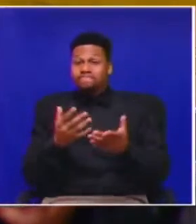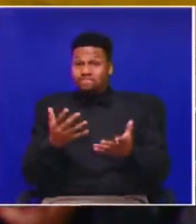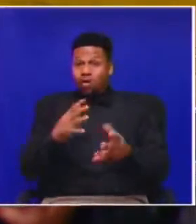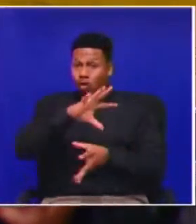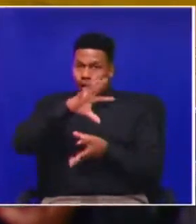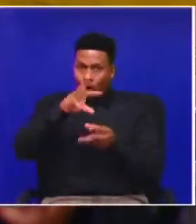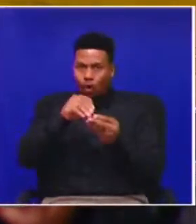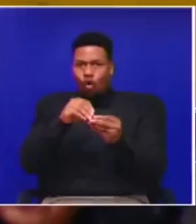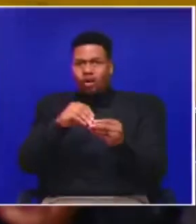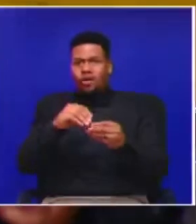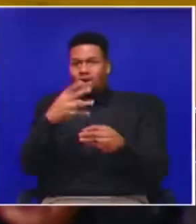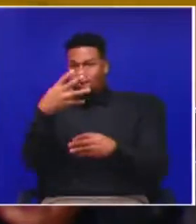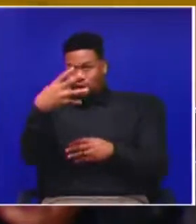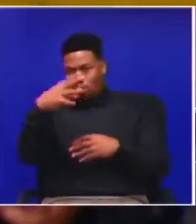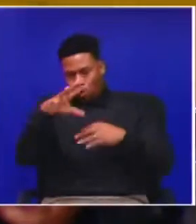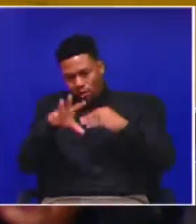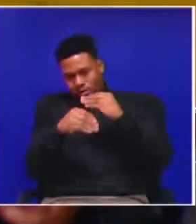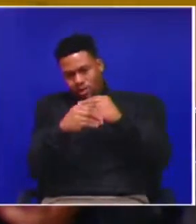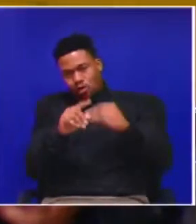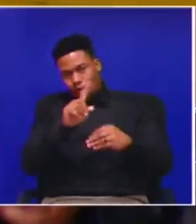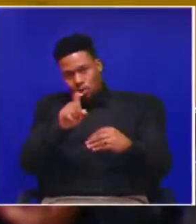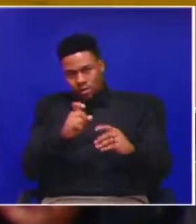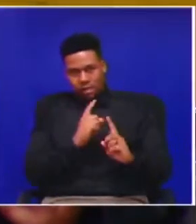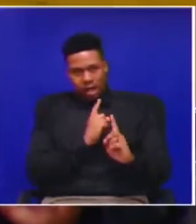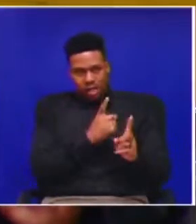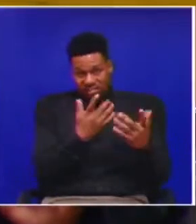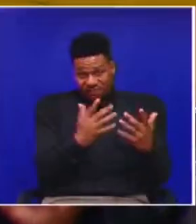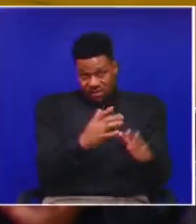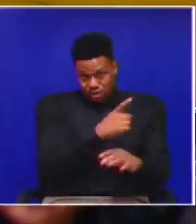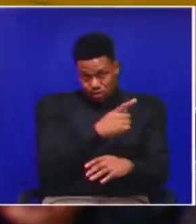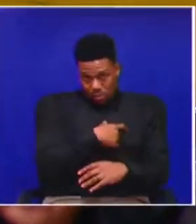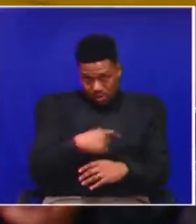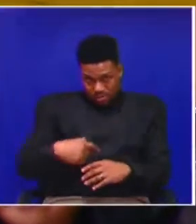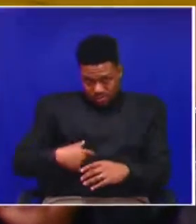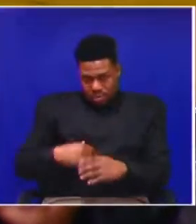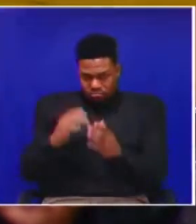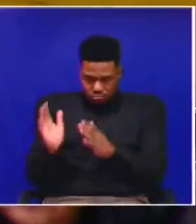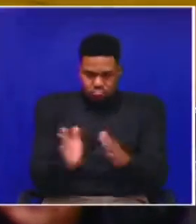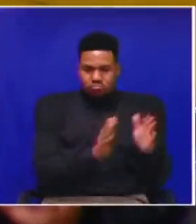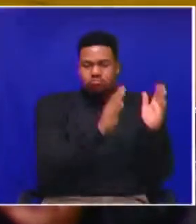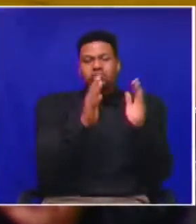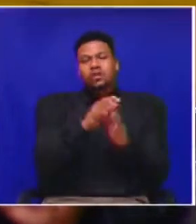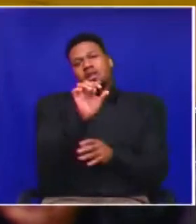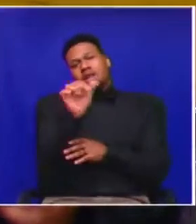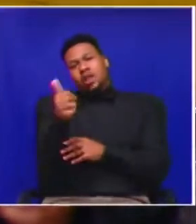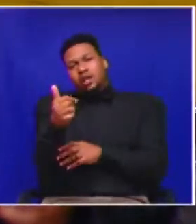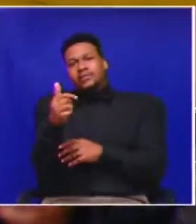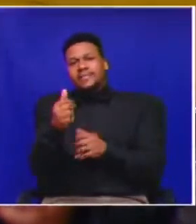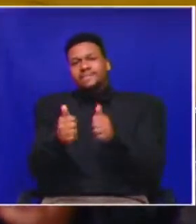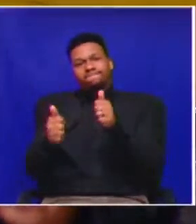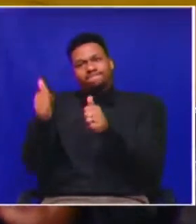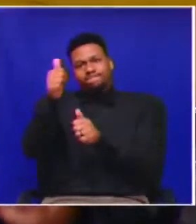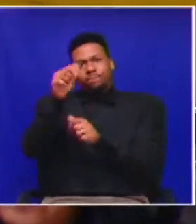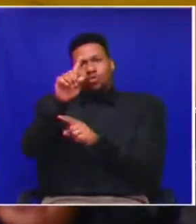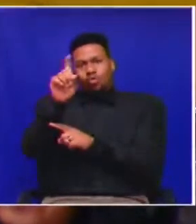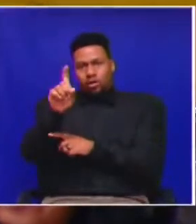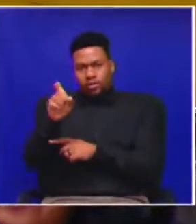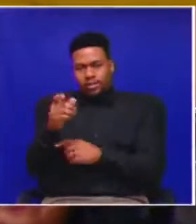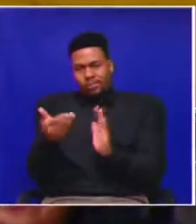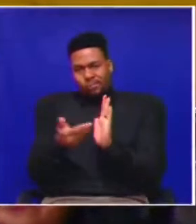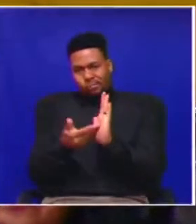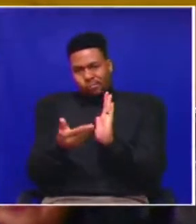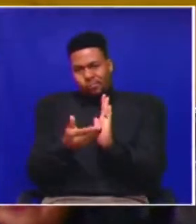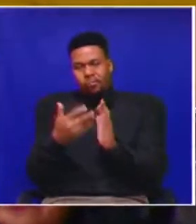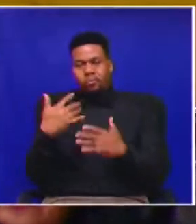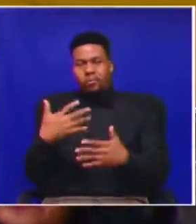supplementary questions have been answered by the President, we will proceed to the next question on the question paper.